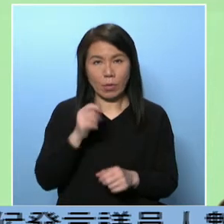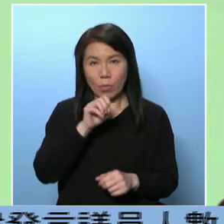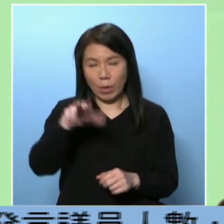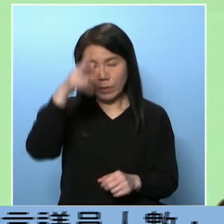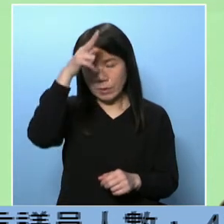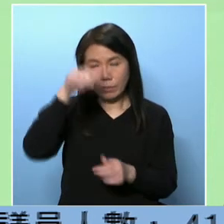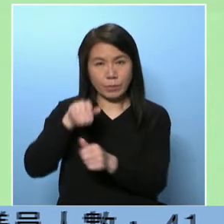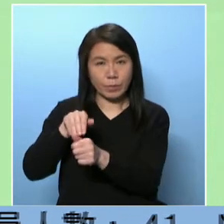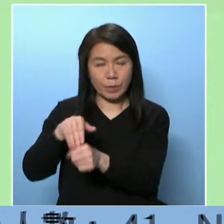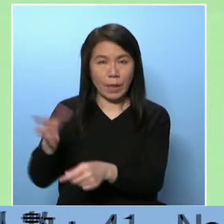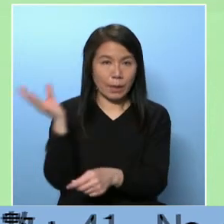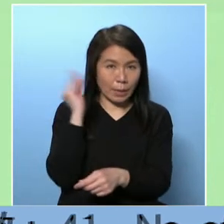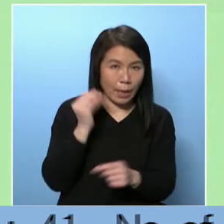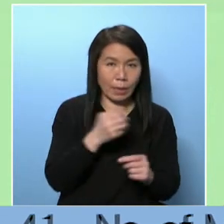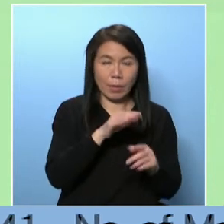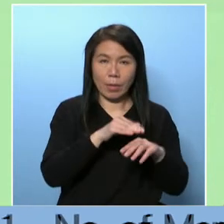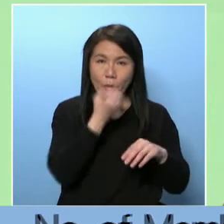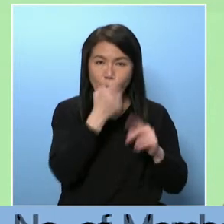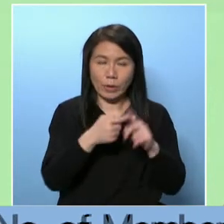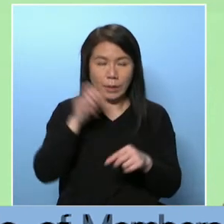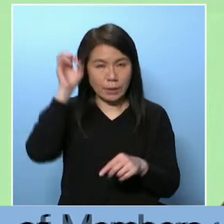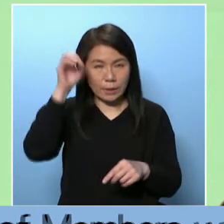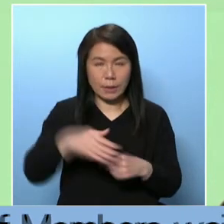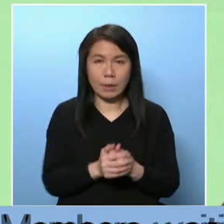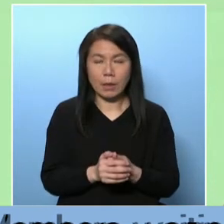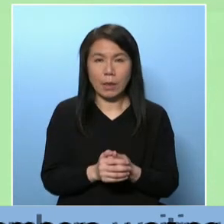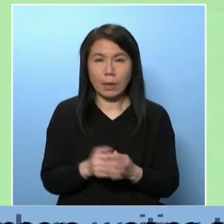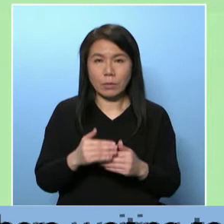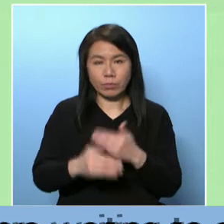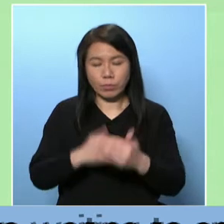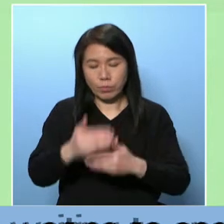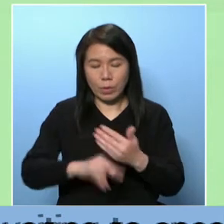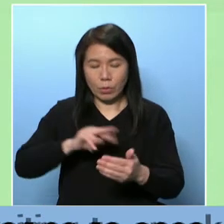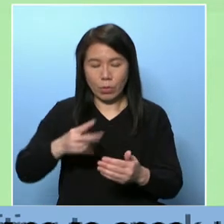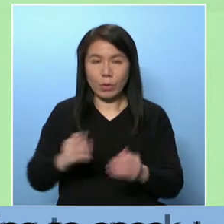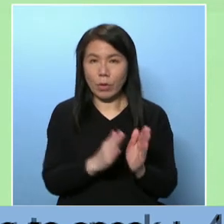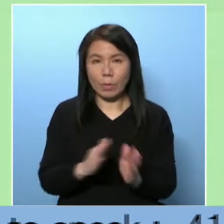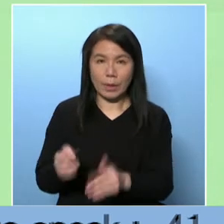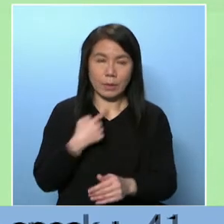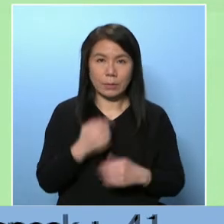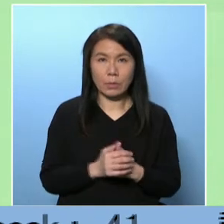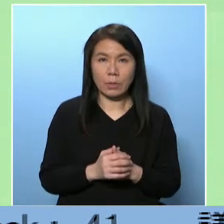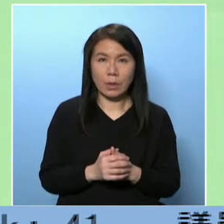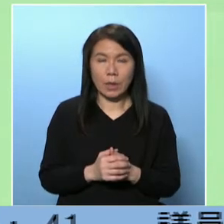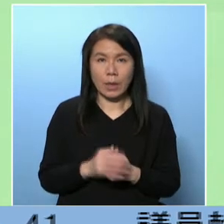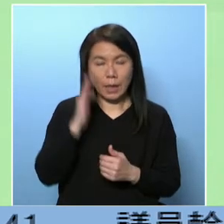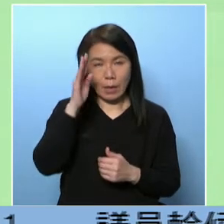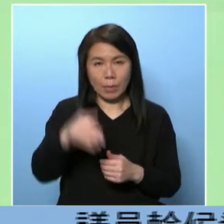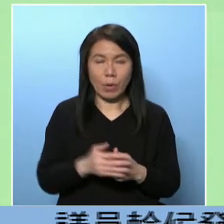pandemic. On the other hand, I'd also like to call upon the government to listen to the community's voices in order to improve on